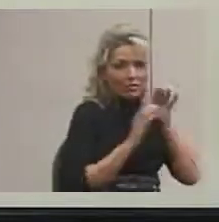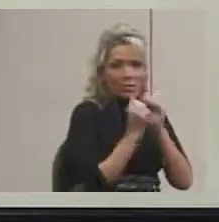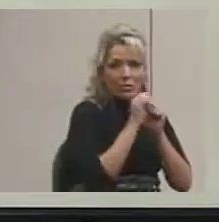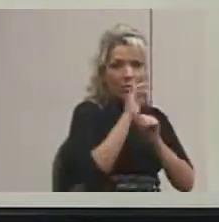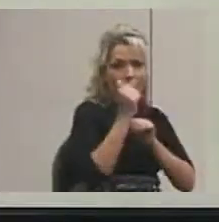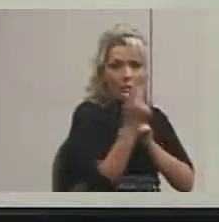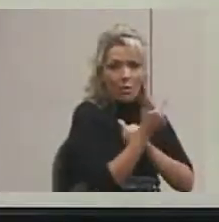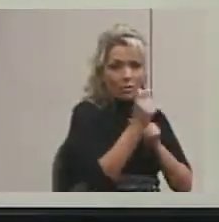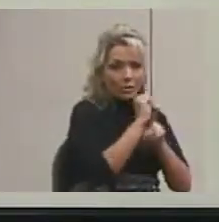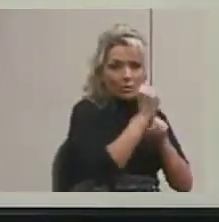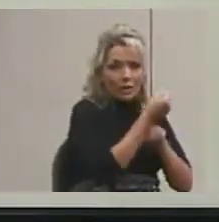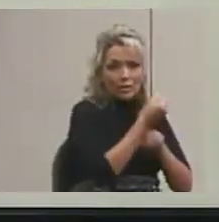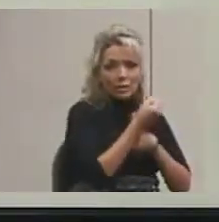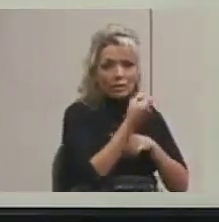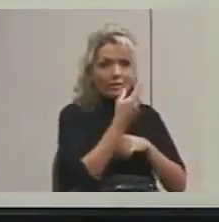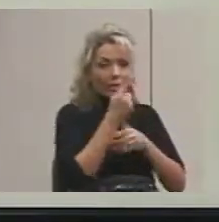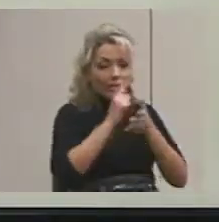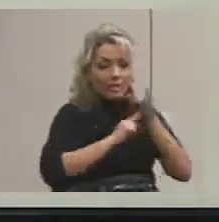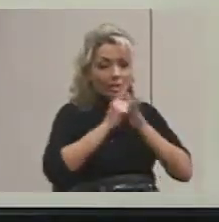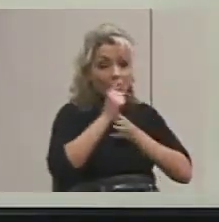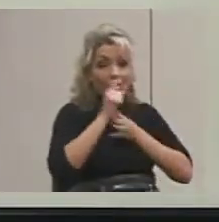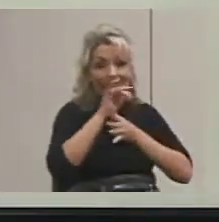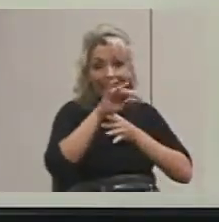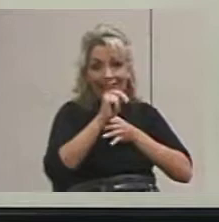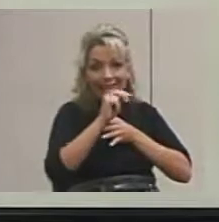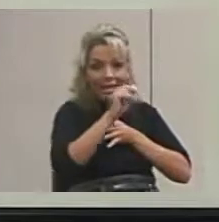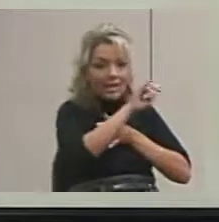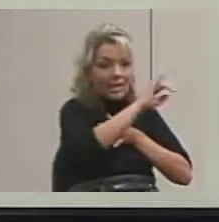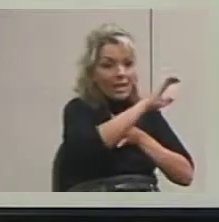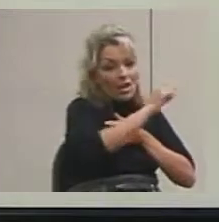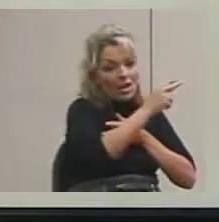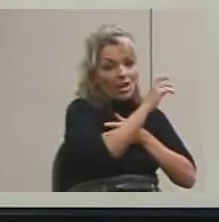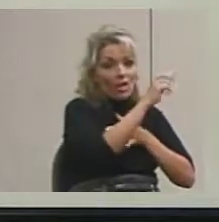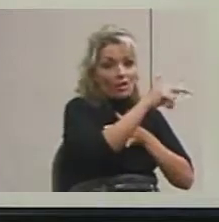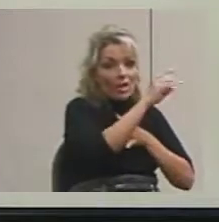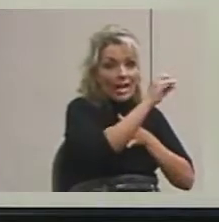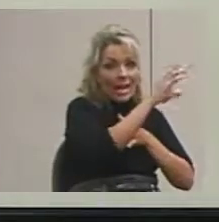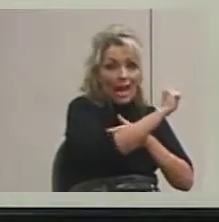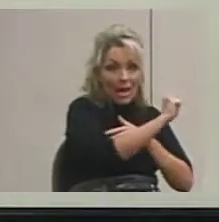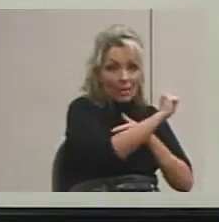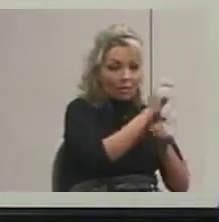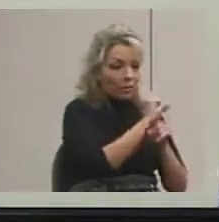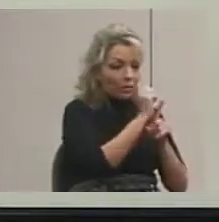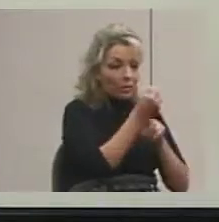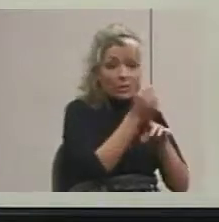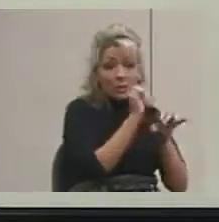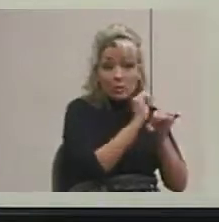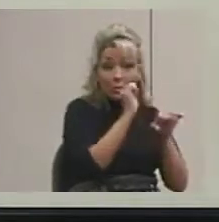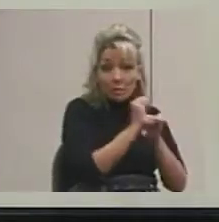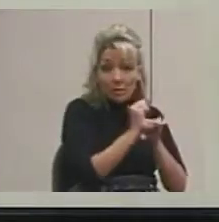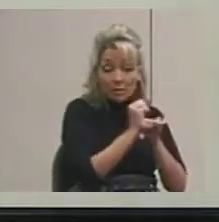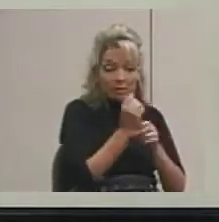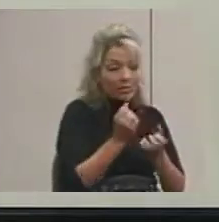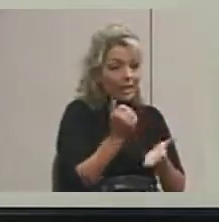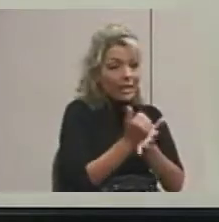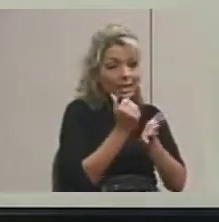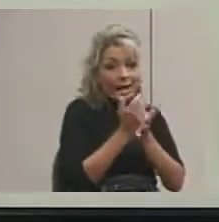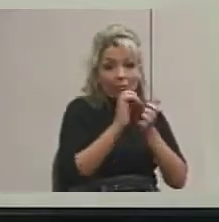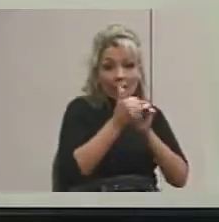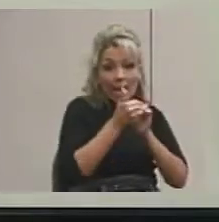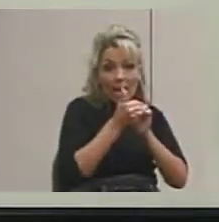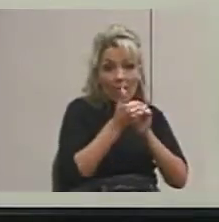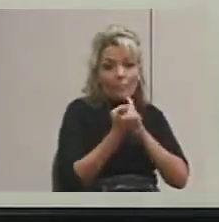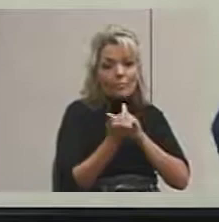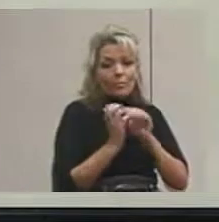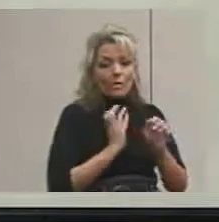situation. So the check-in and check-out has worked it's helped on one extreme in that it's separated the kid.